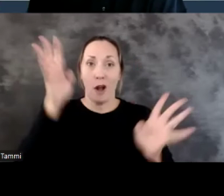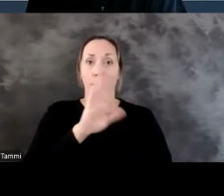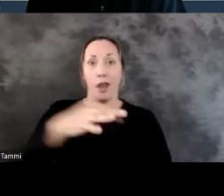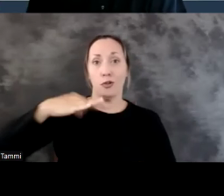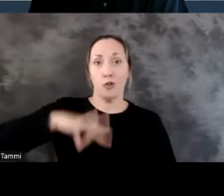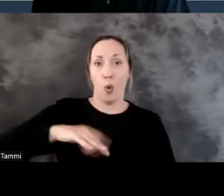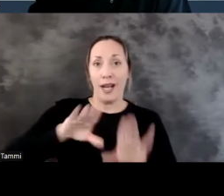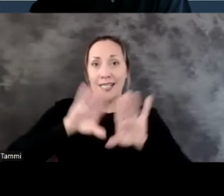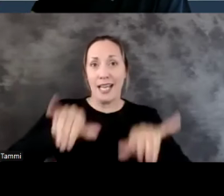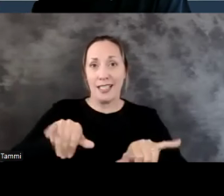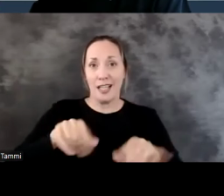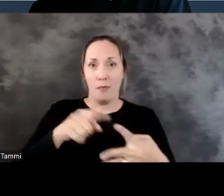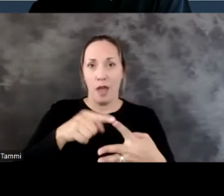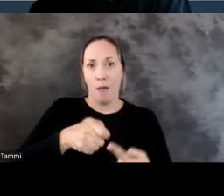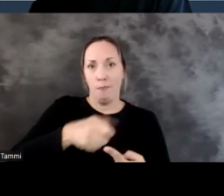out.